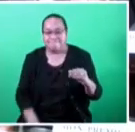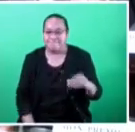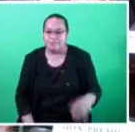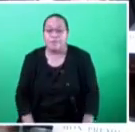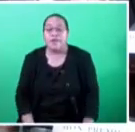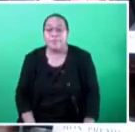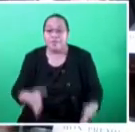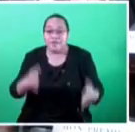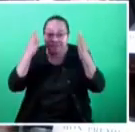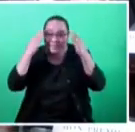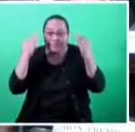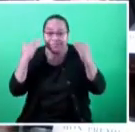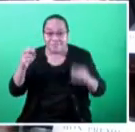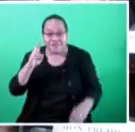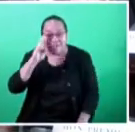Mr. Speaker,